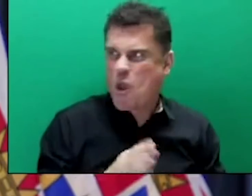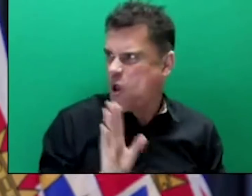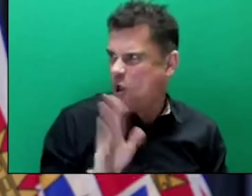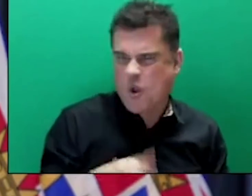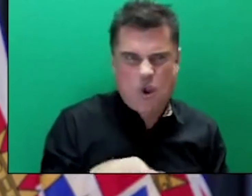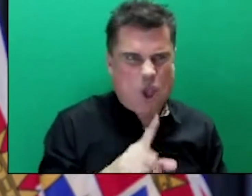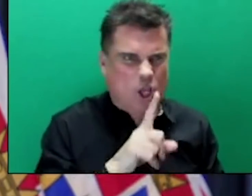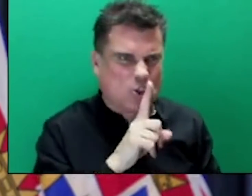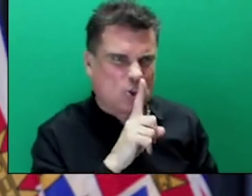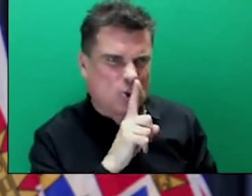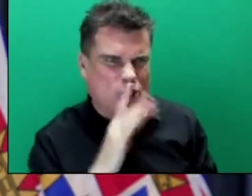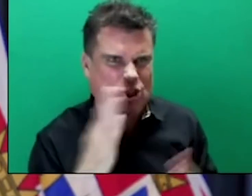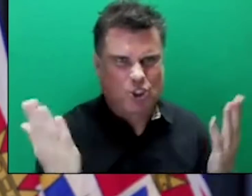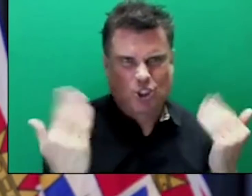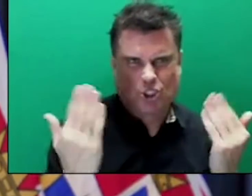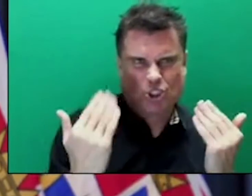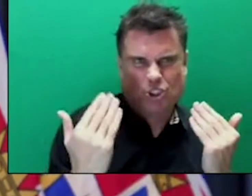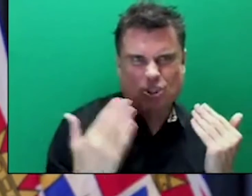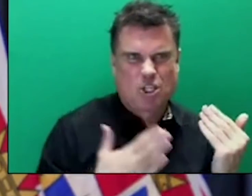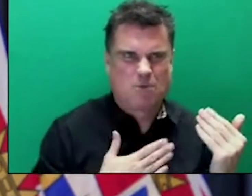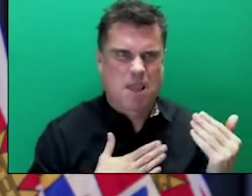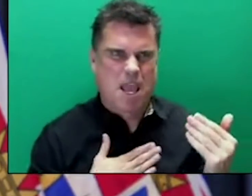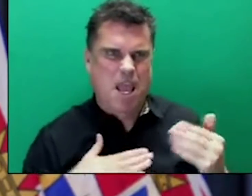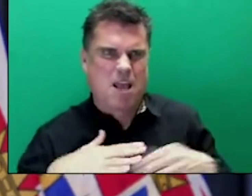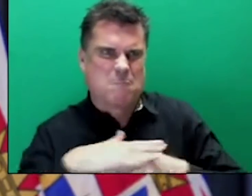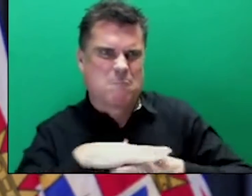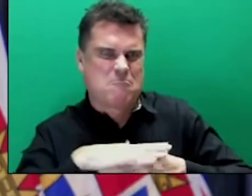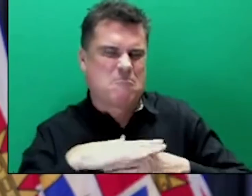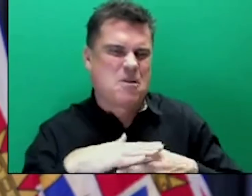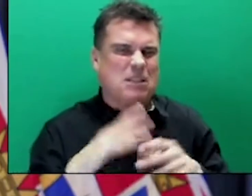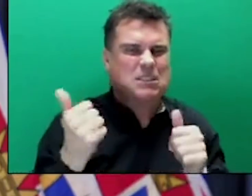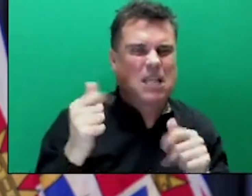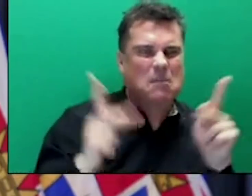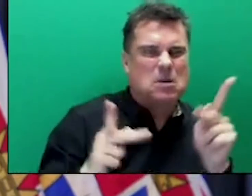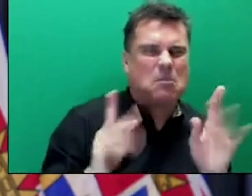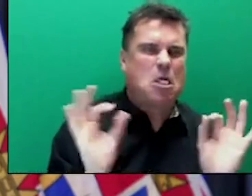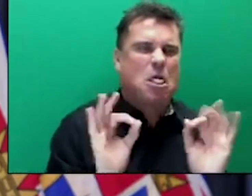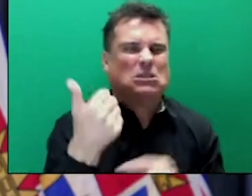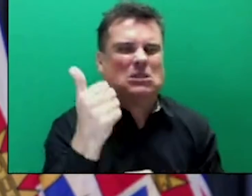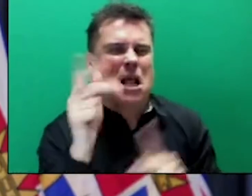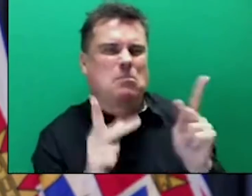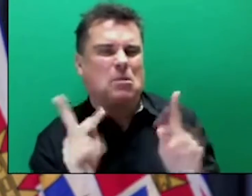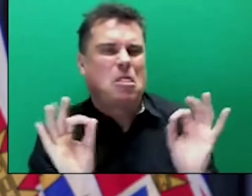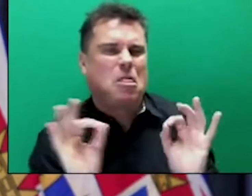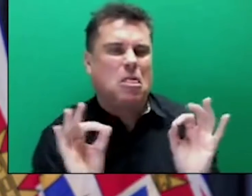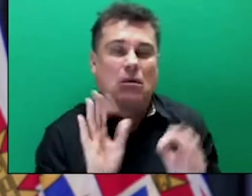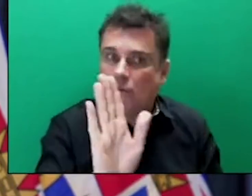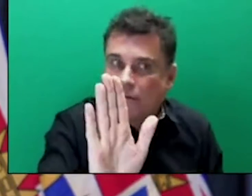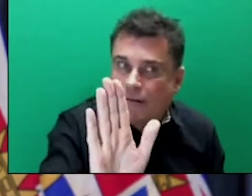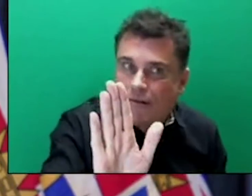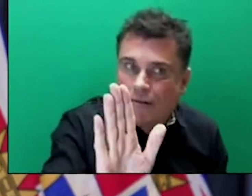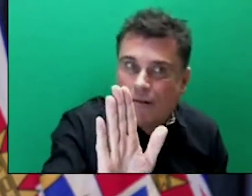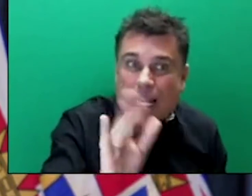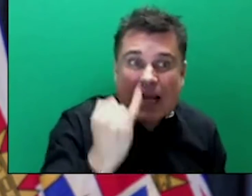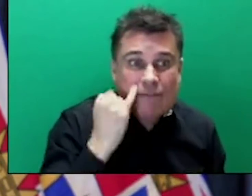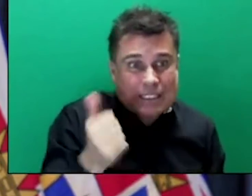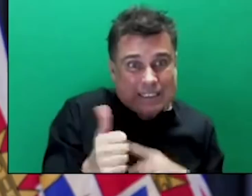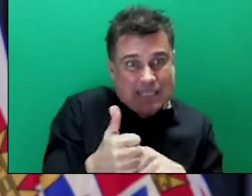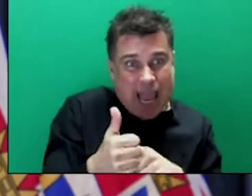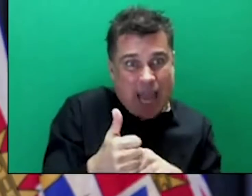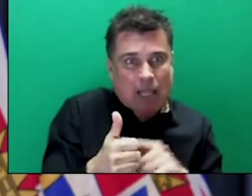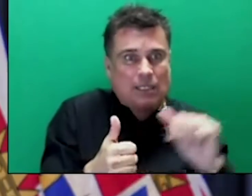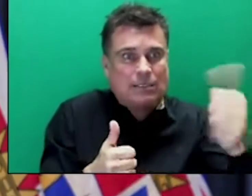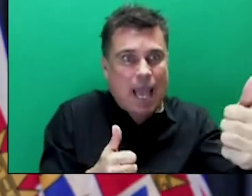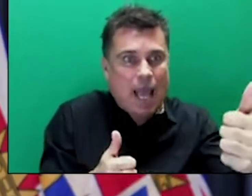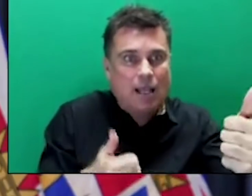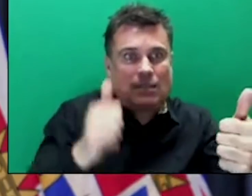10 by 10 by 10 with thousands of families around this province. And so all of us have to do our bit right now, because we